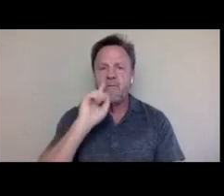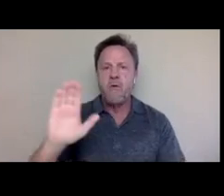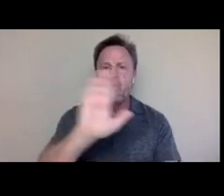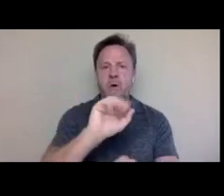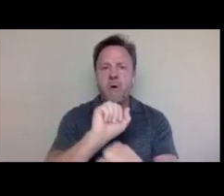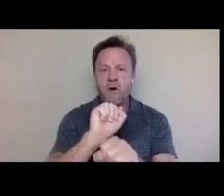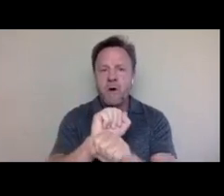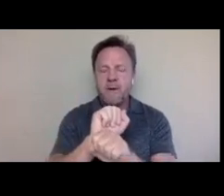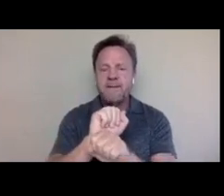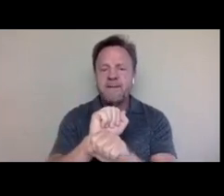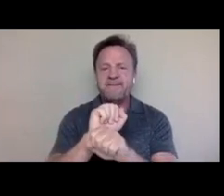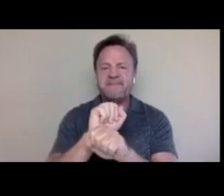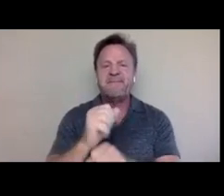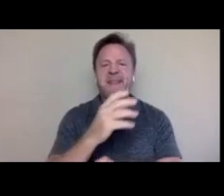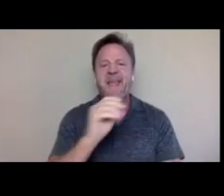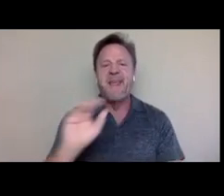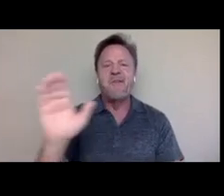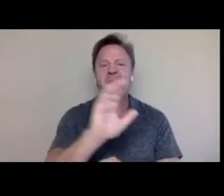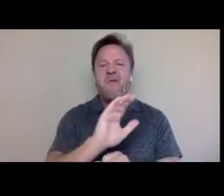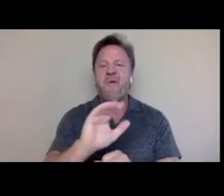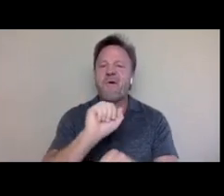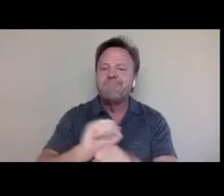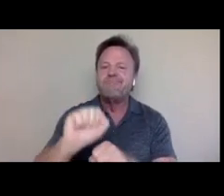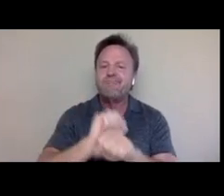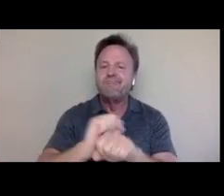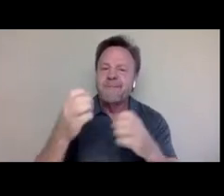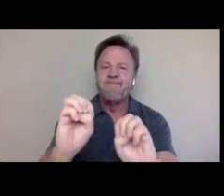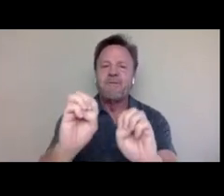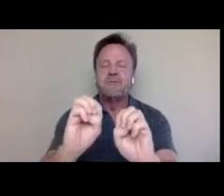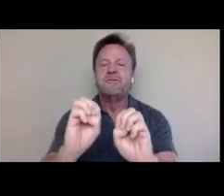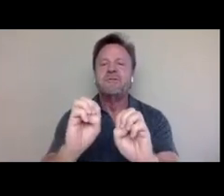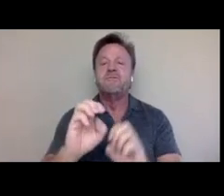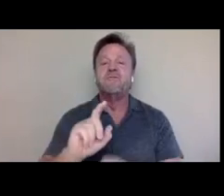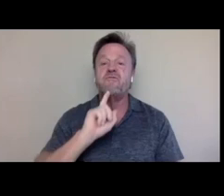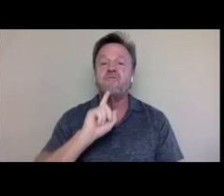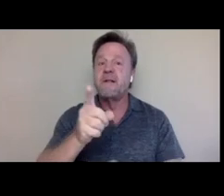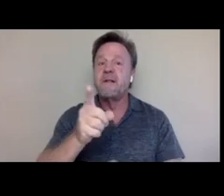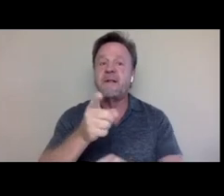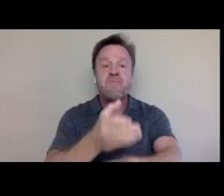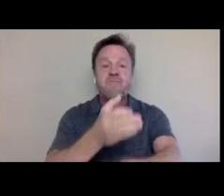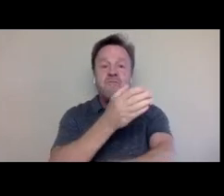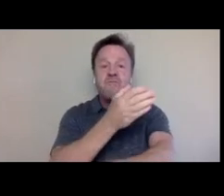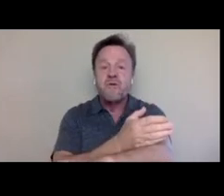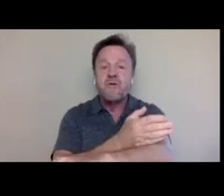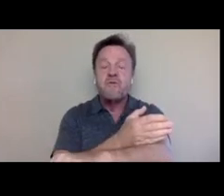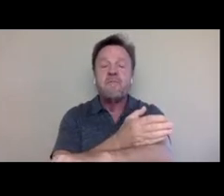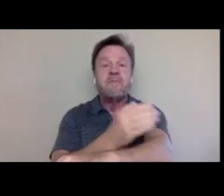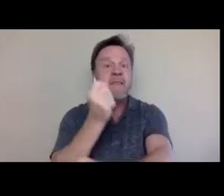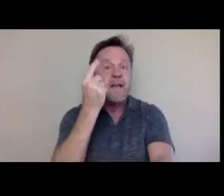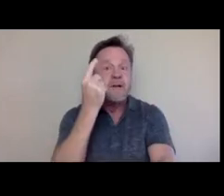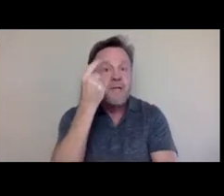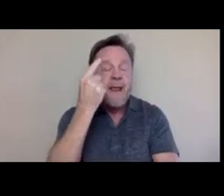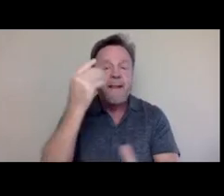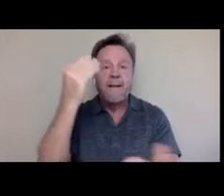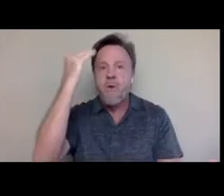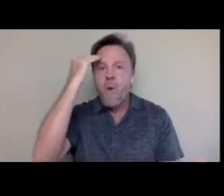and your efforts to really improve understanding, awareness